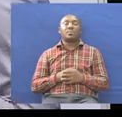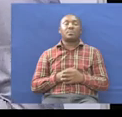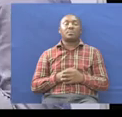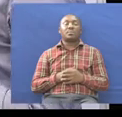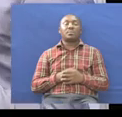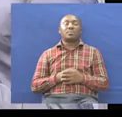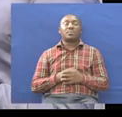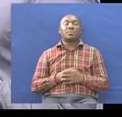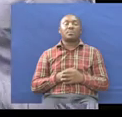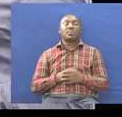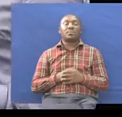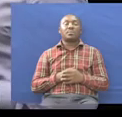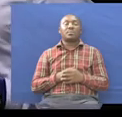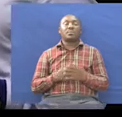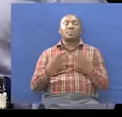number 10.